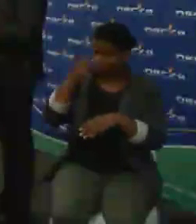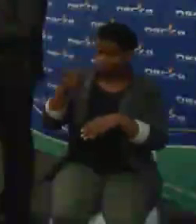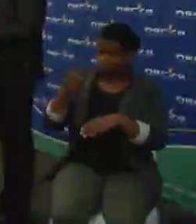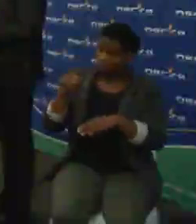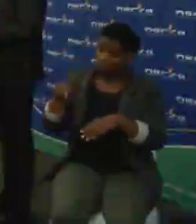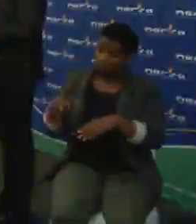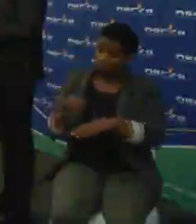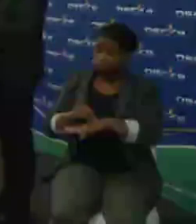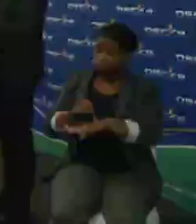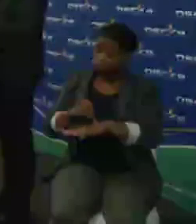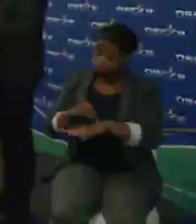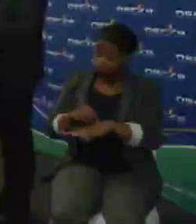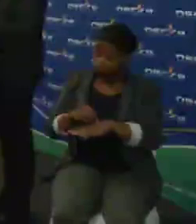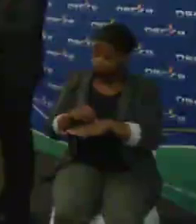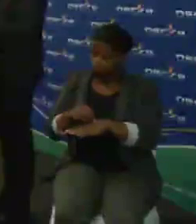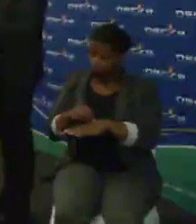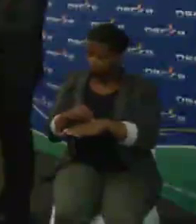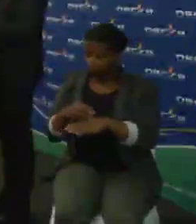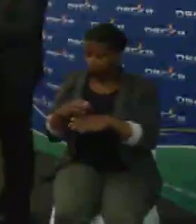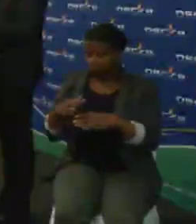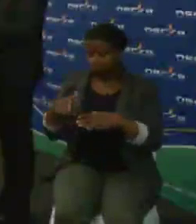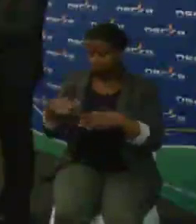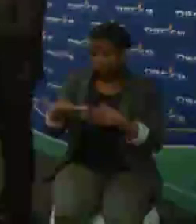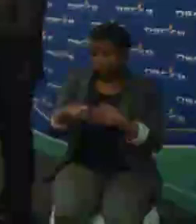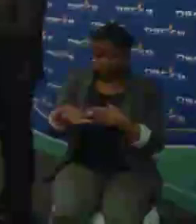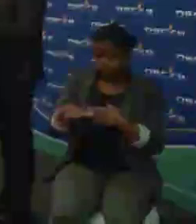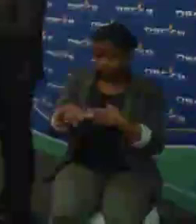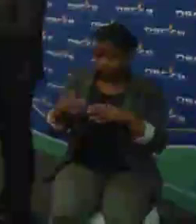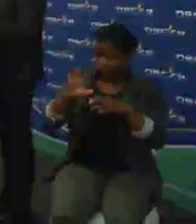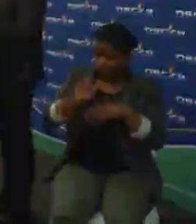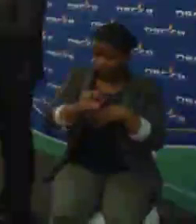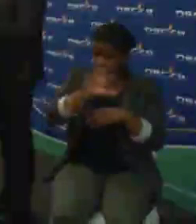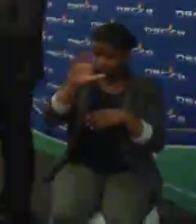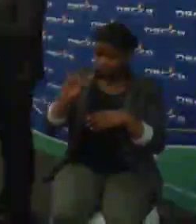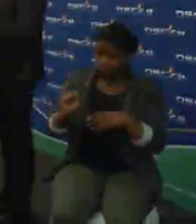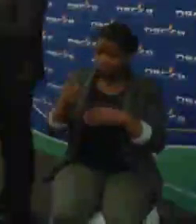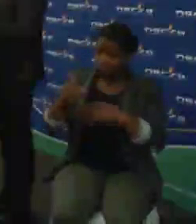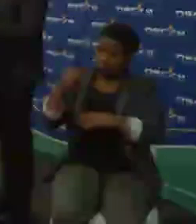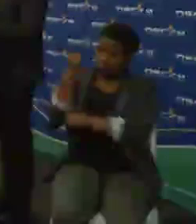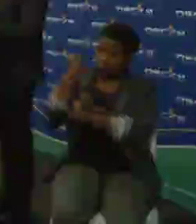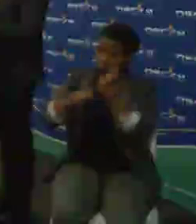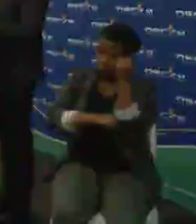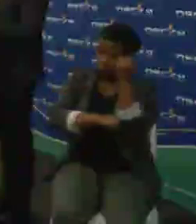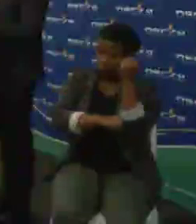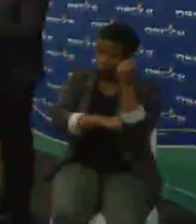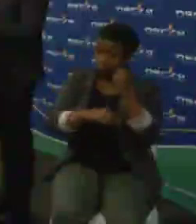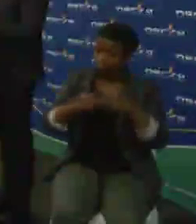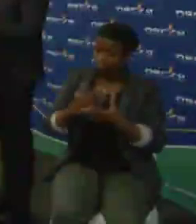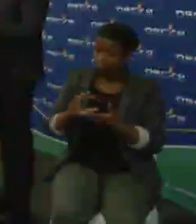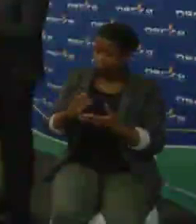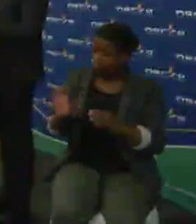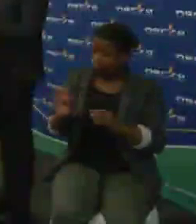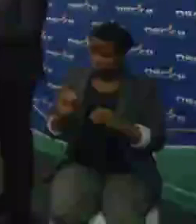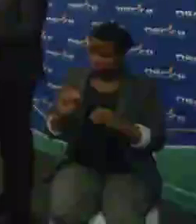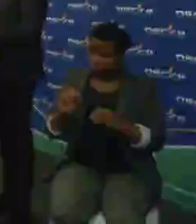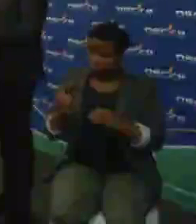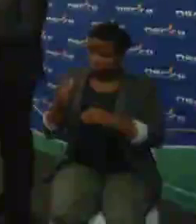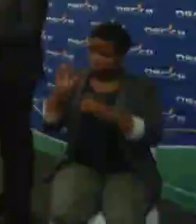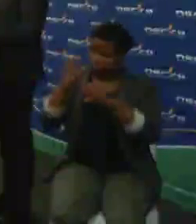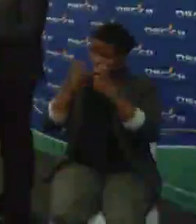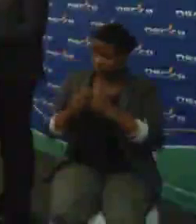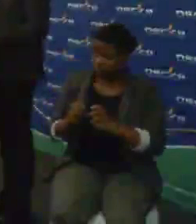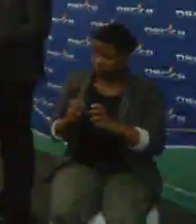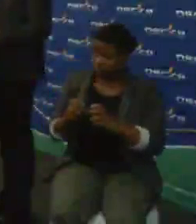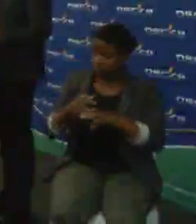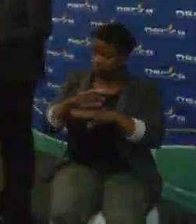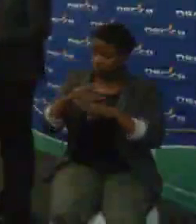with management as with the way in which the electricity sector in South Africa has been structured. Without urgent reform, not only of Eskom, but